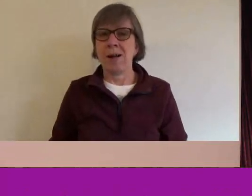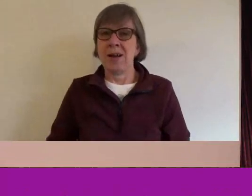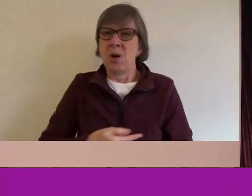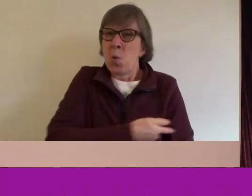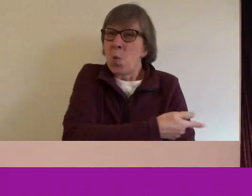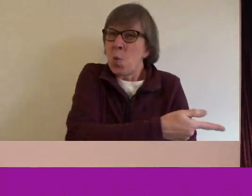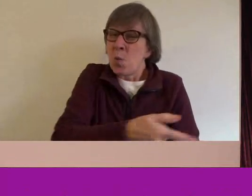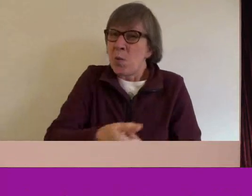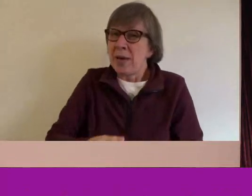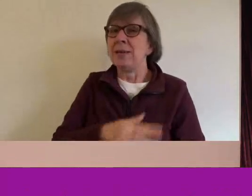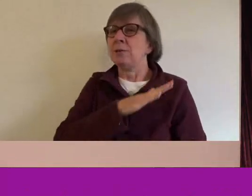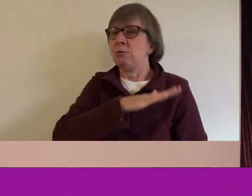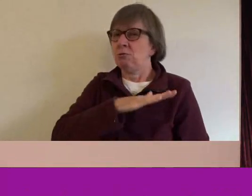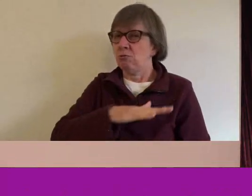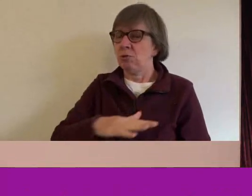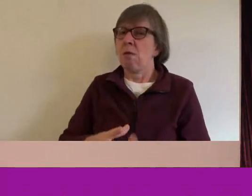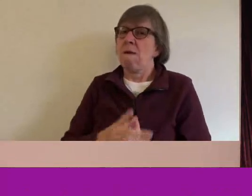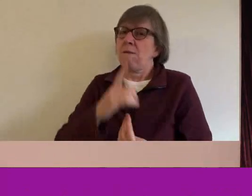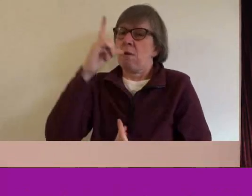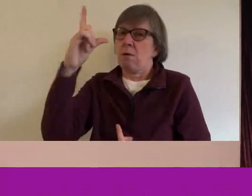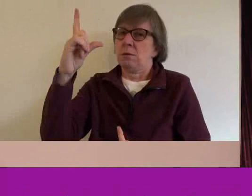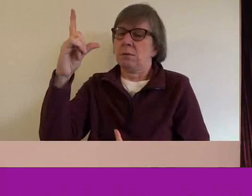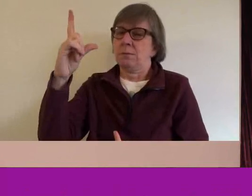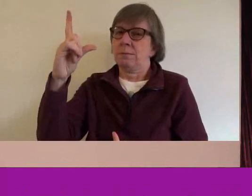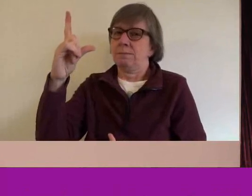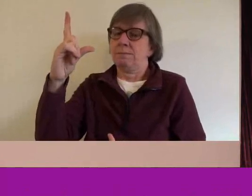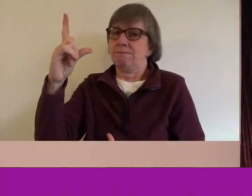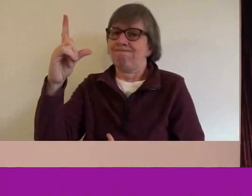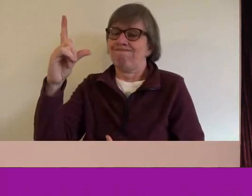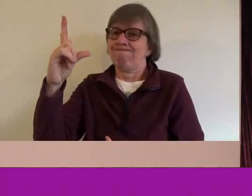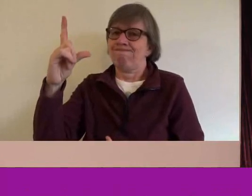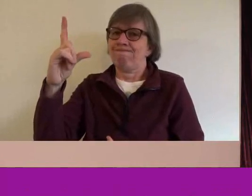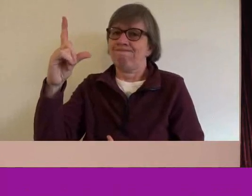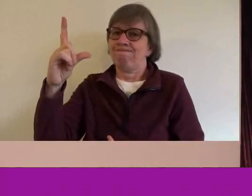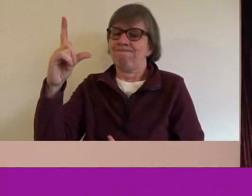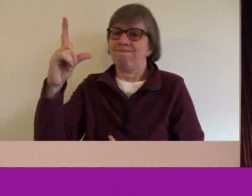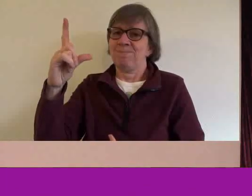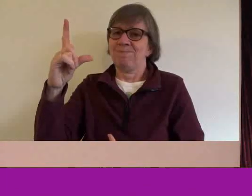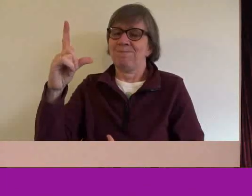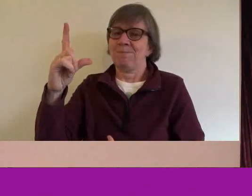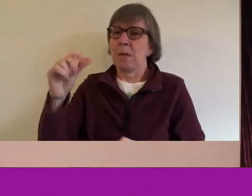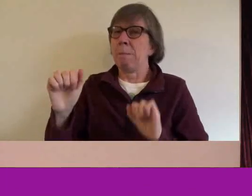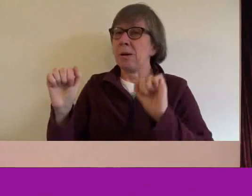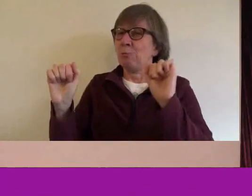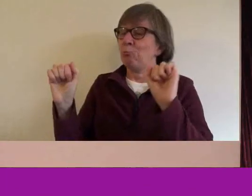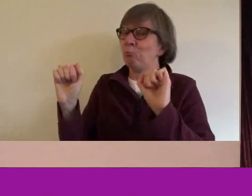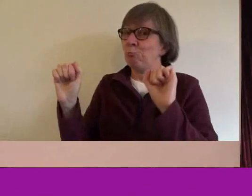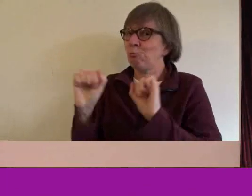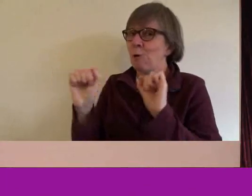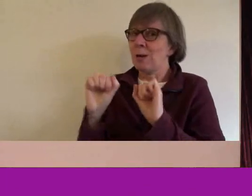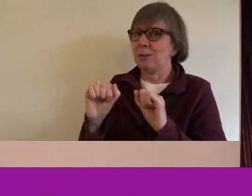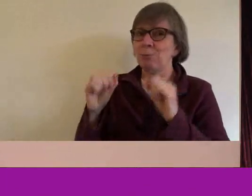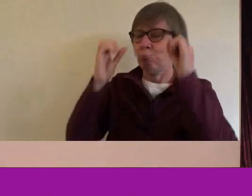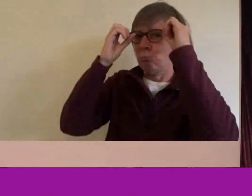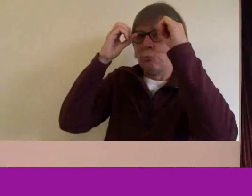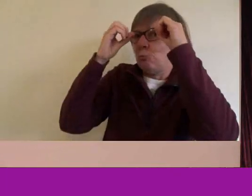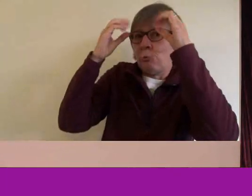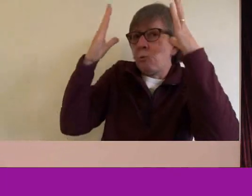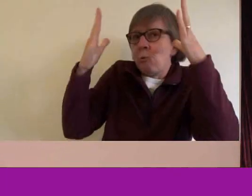now we are children of God, and what we will be has not yet been made known to